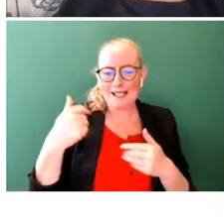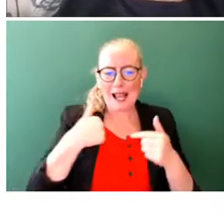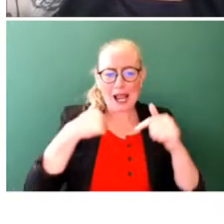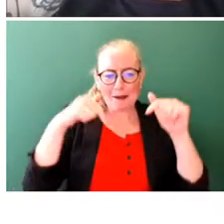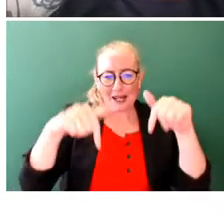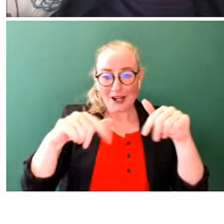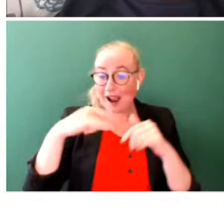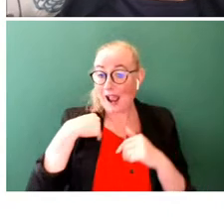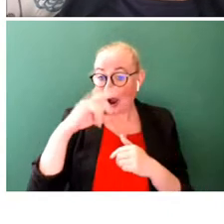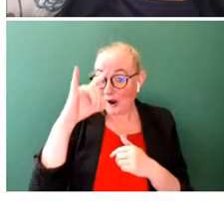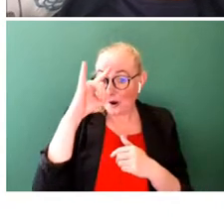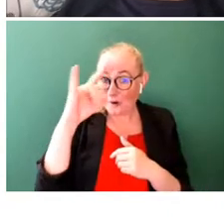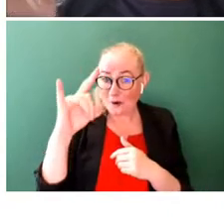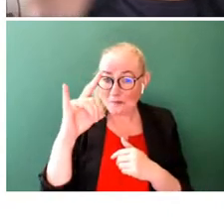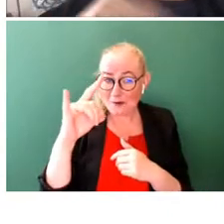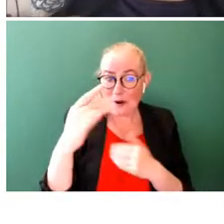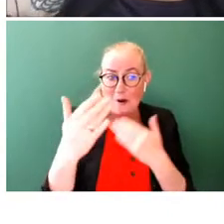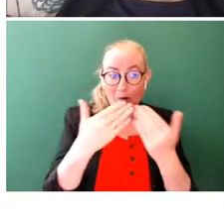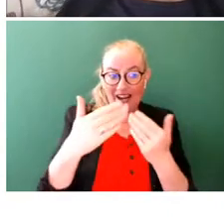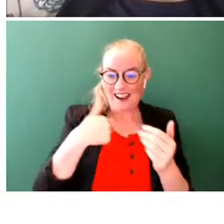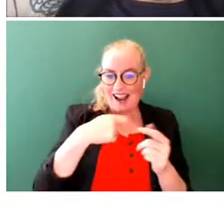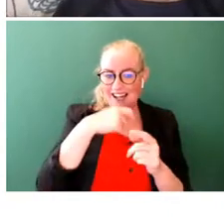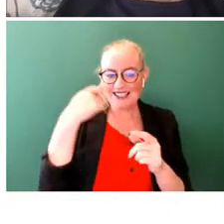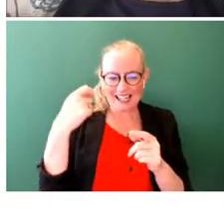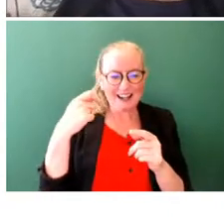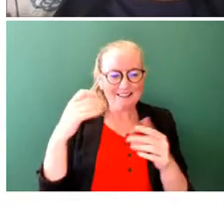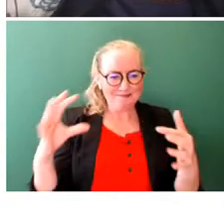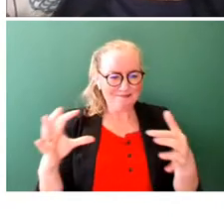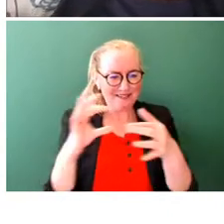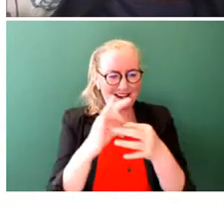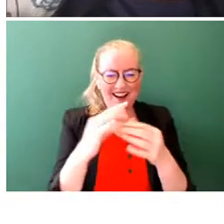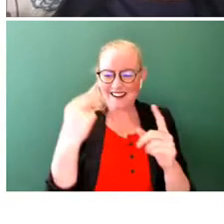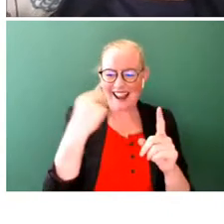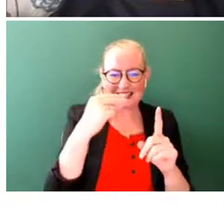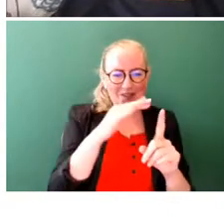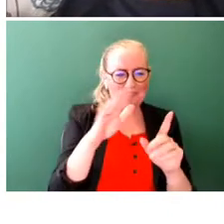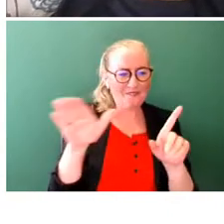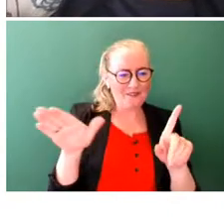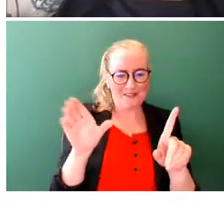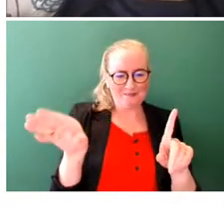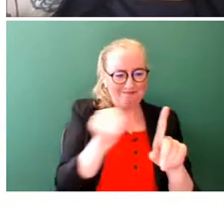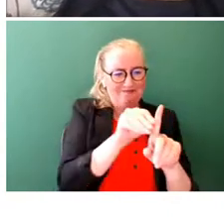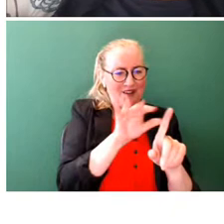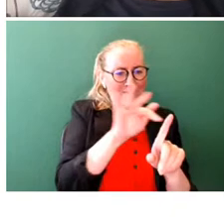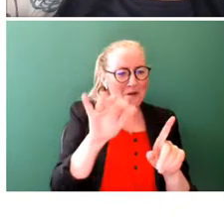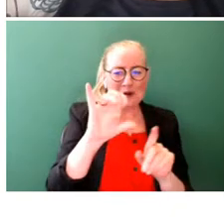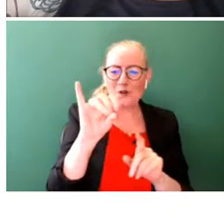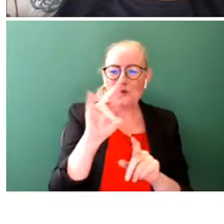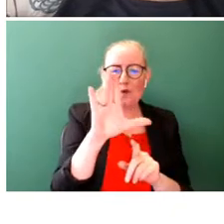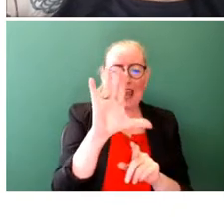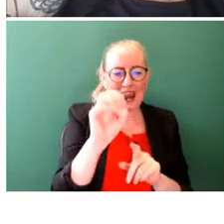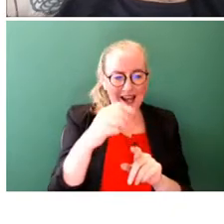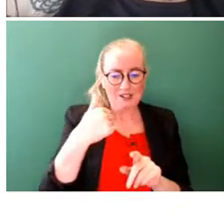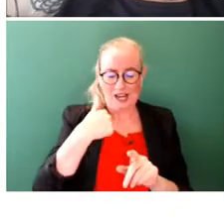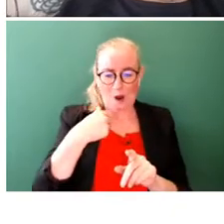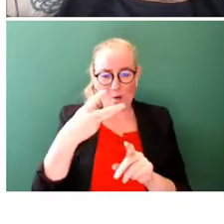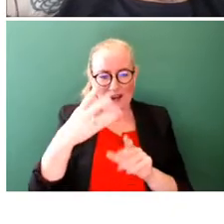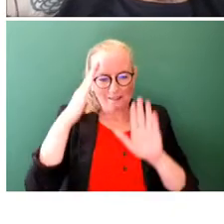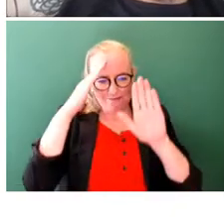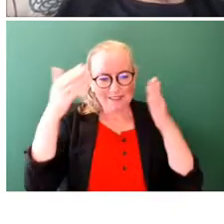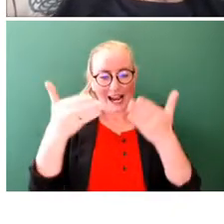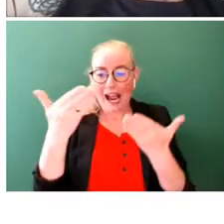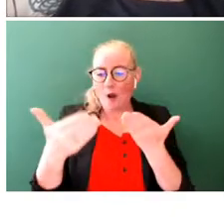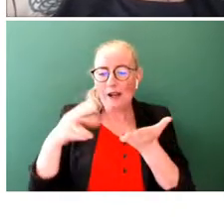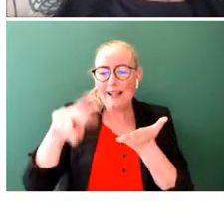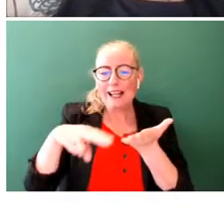that what I'm going to say follows on nicely from Julie. In that I'm going to talk about how you can use